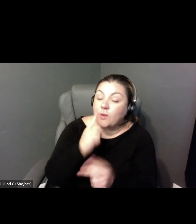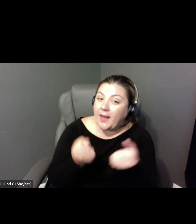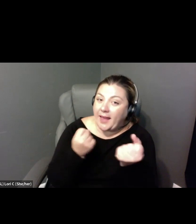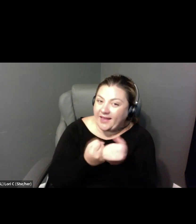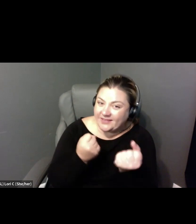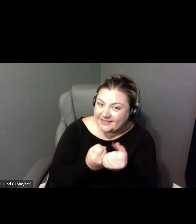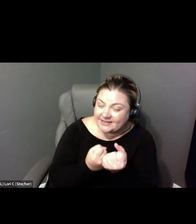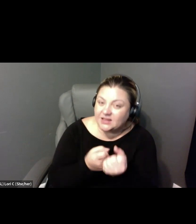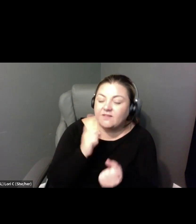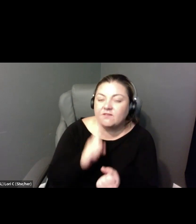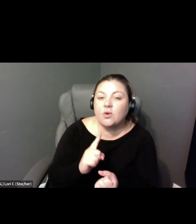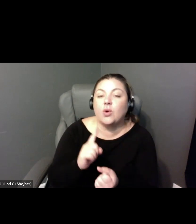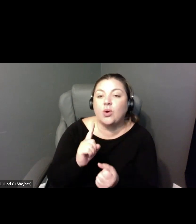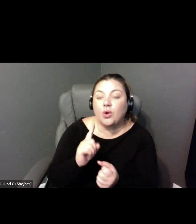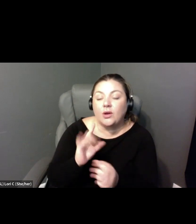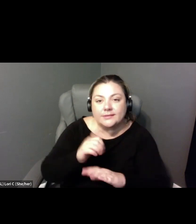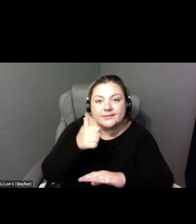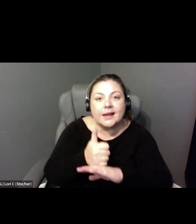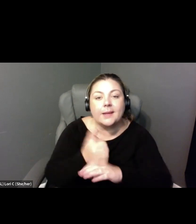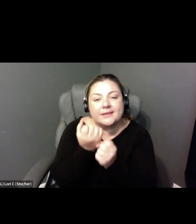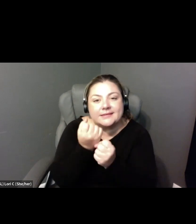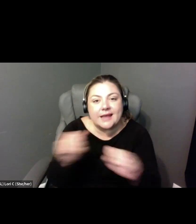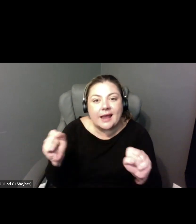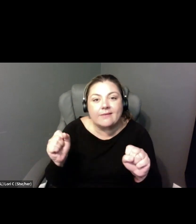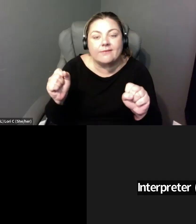the safe pickup sites around the city.